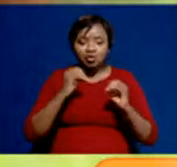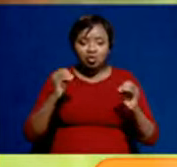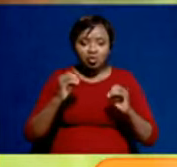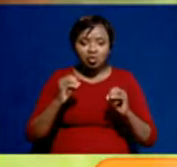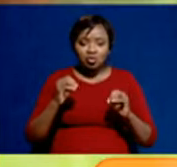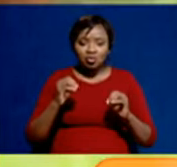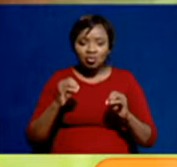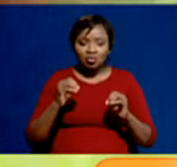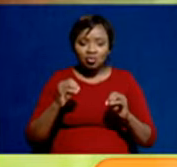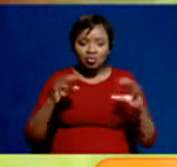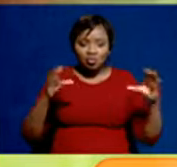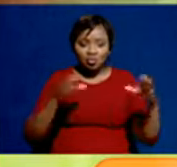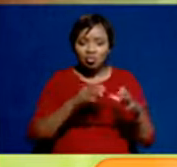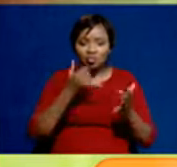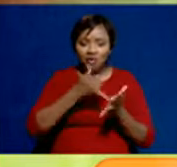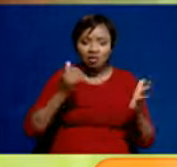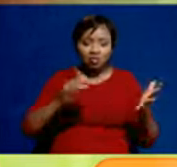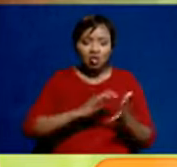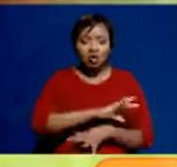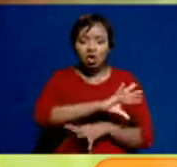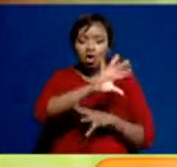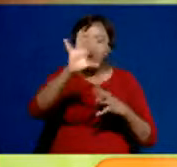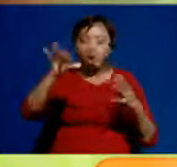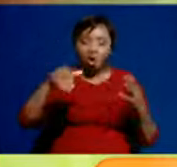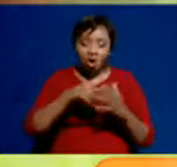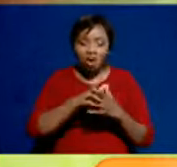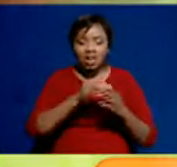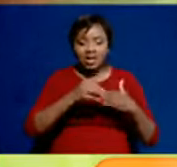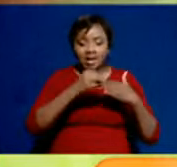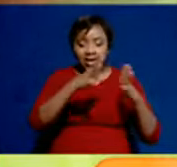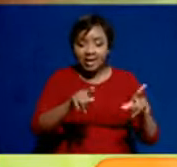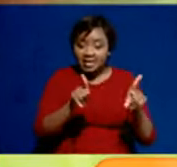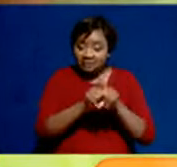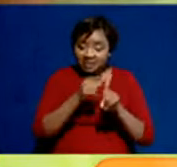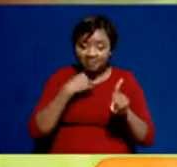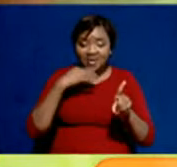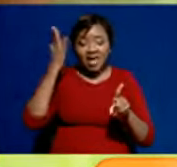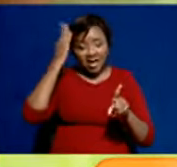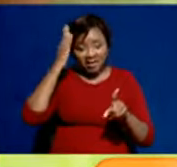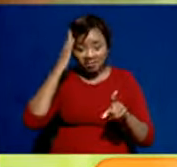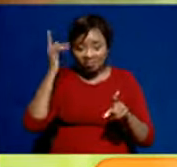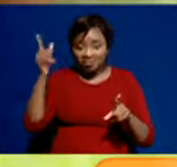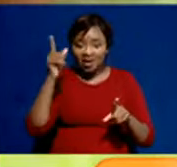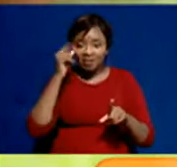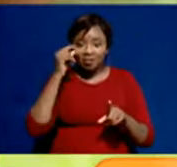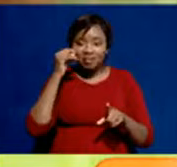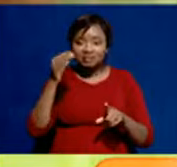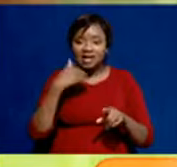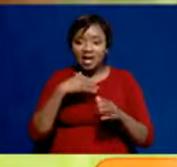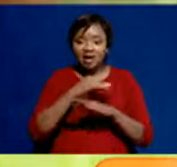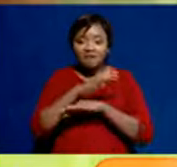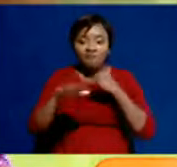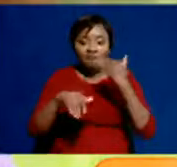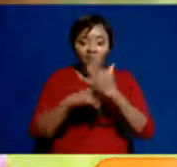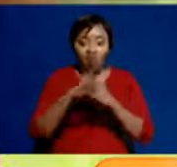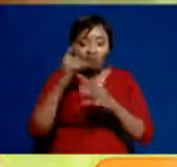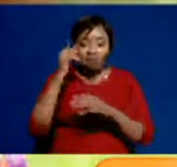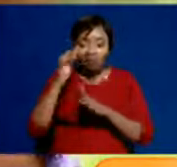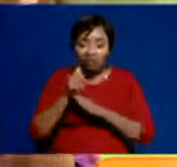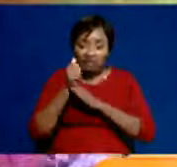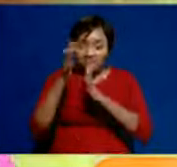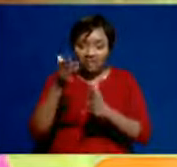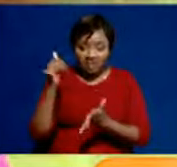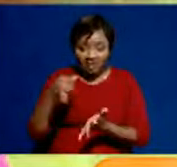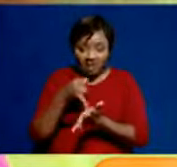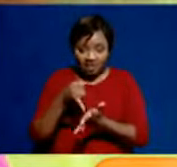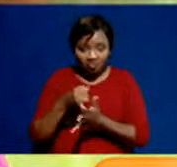the leaders. I am sure even that coast one, which had elected leaders, did not have all the leaders in the coast, because we have leaders elected